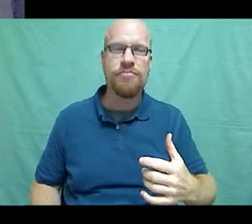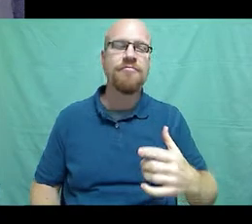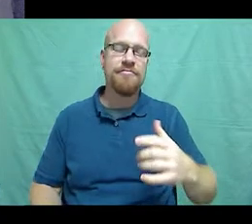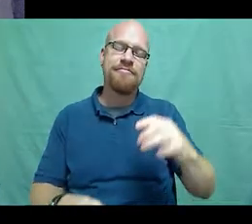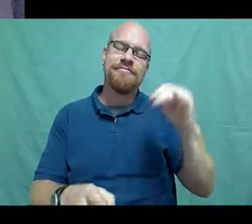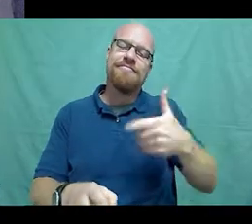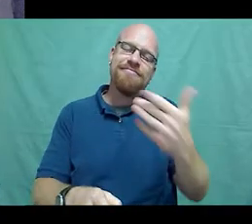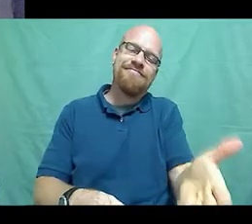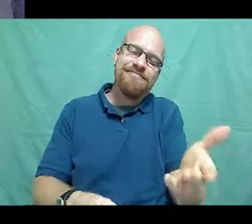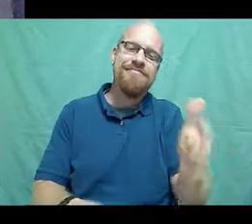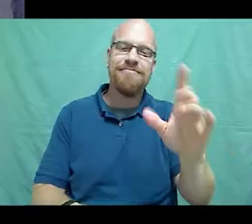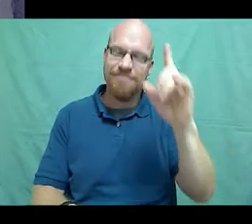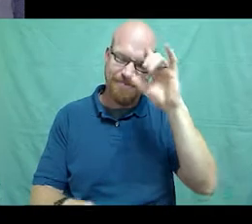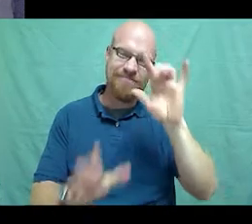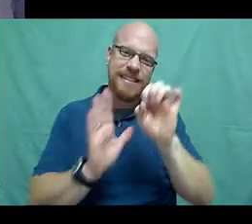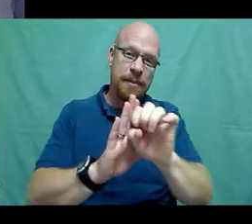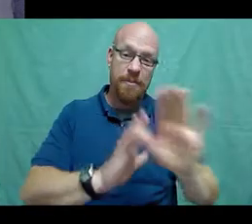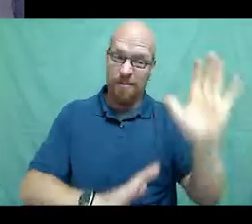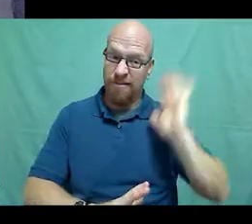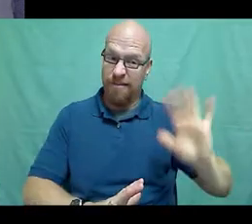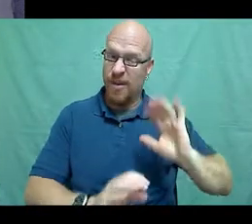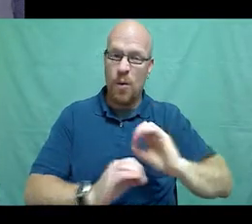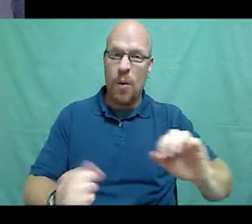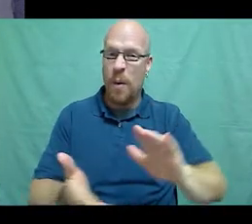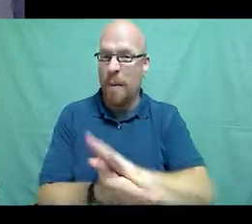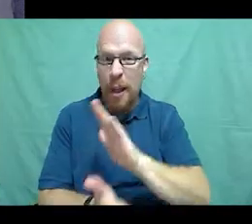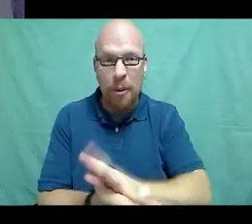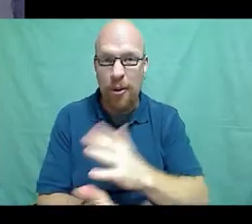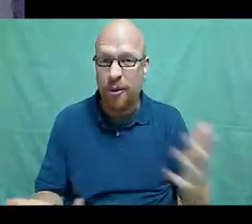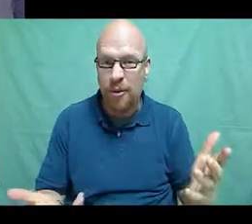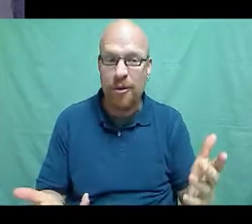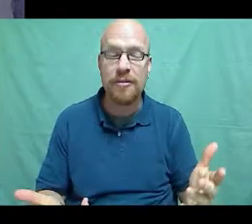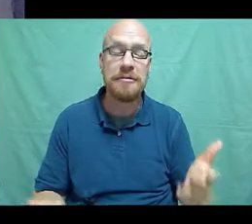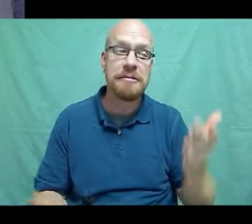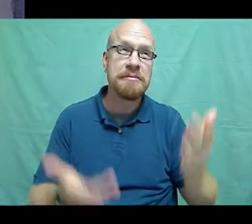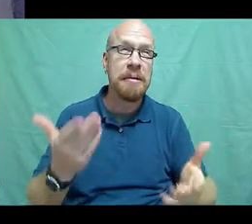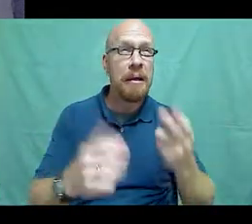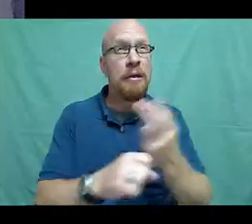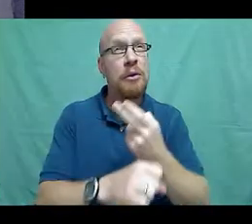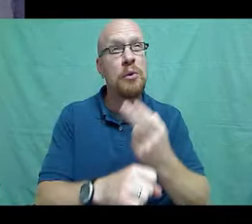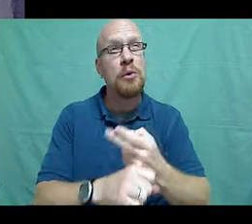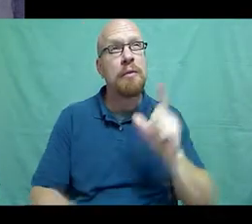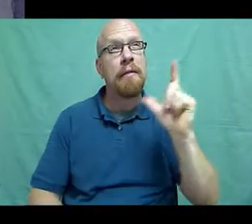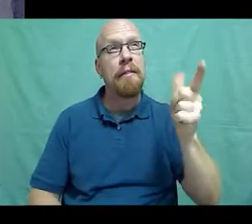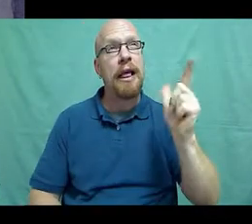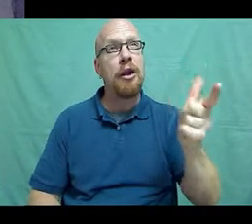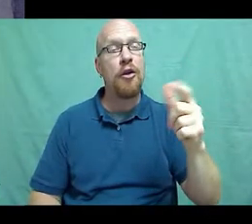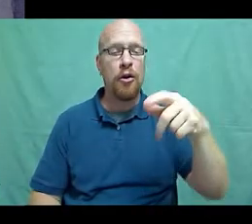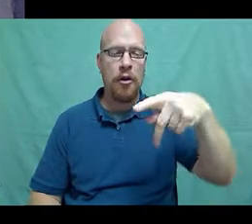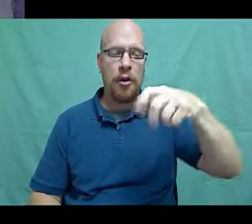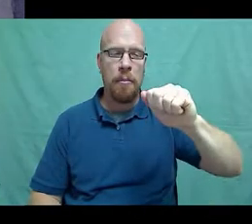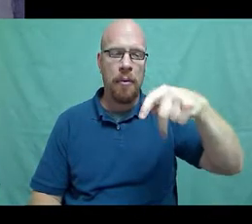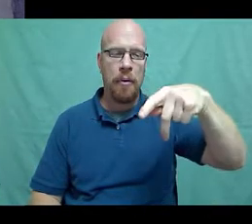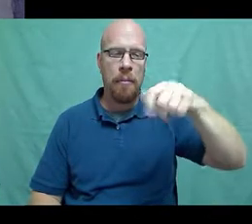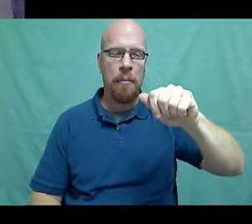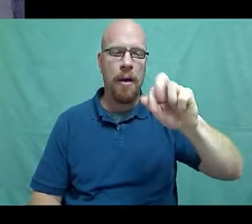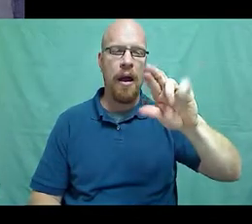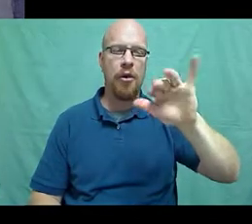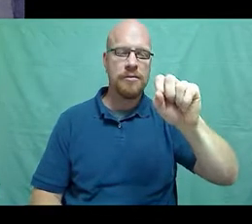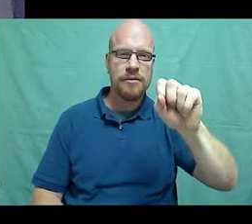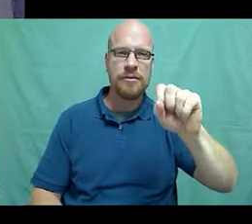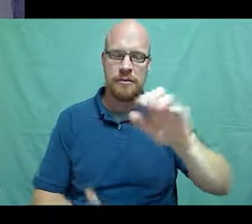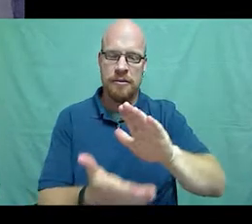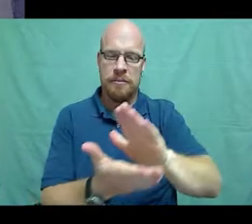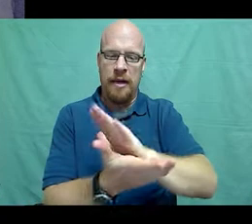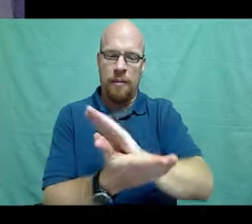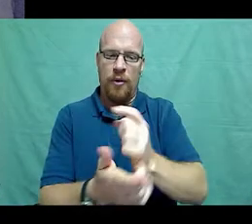to write things on the rock and then give them back to the teacher. Forget that. That'd be awful. They didn't have paper